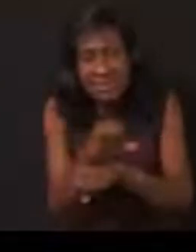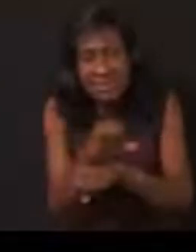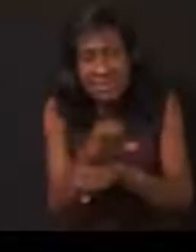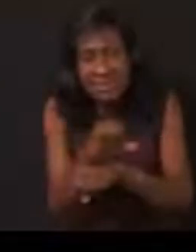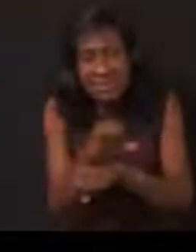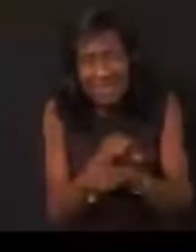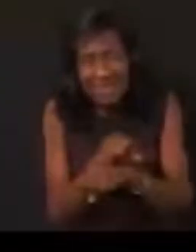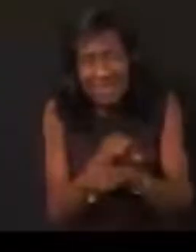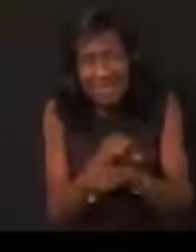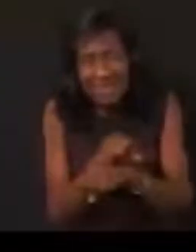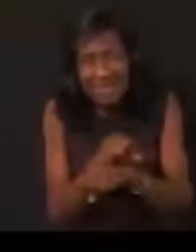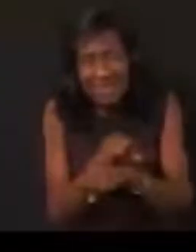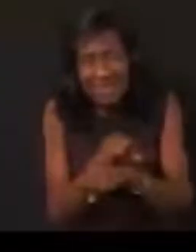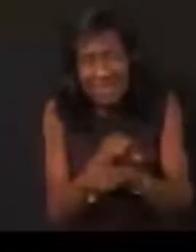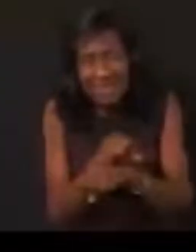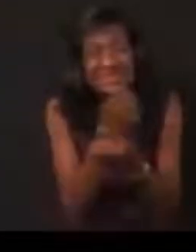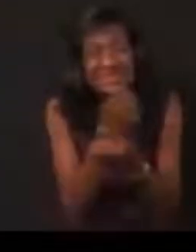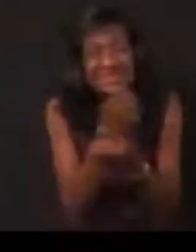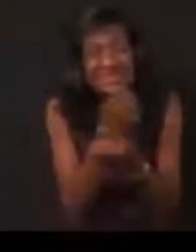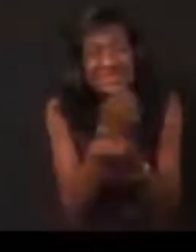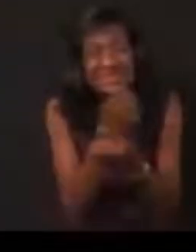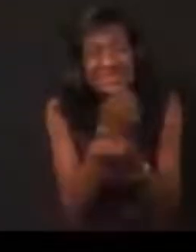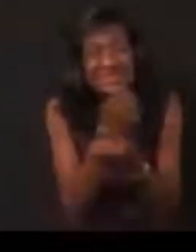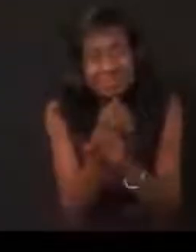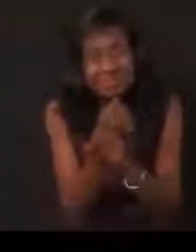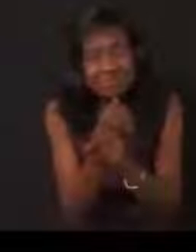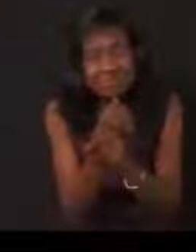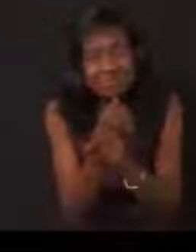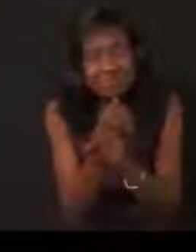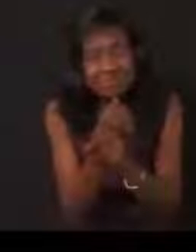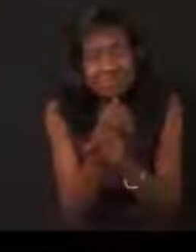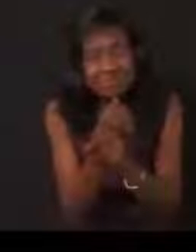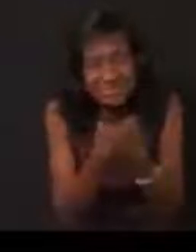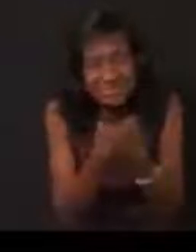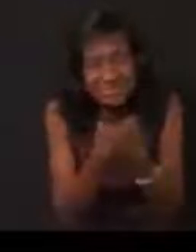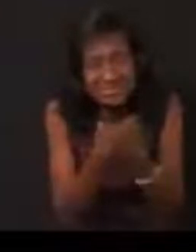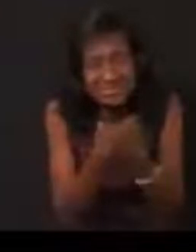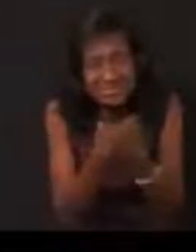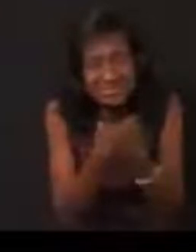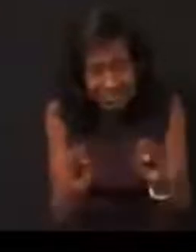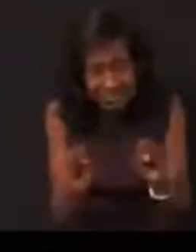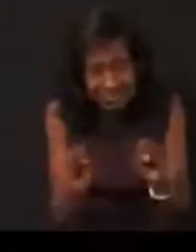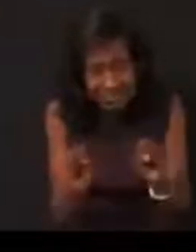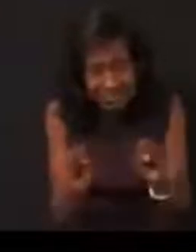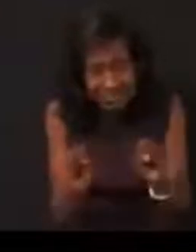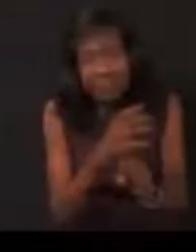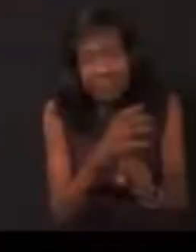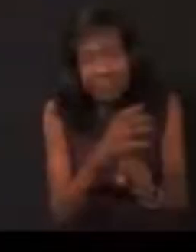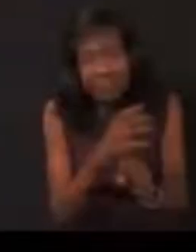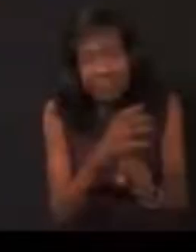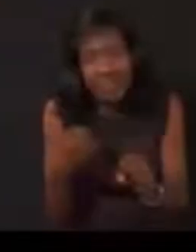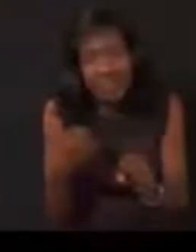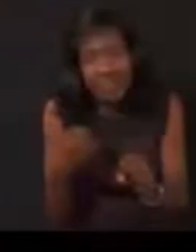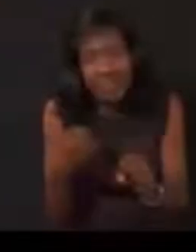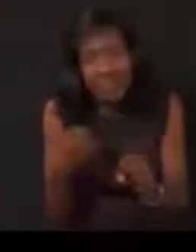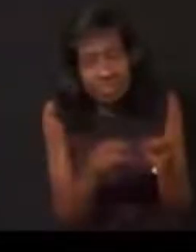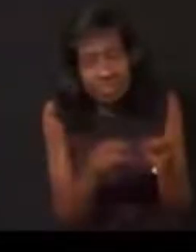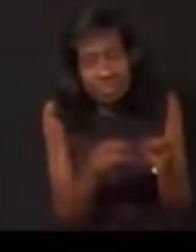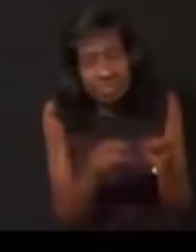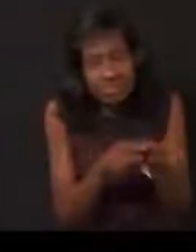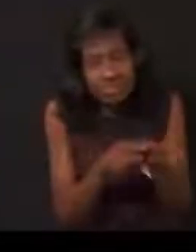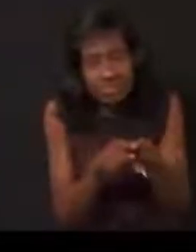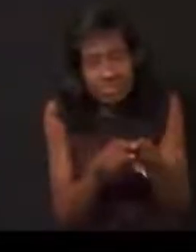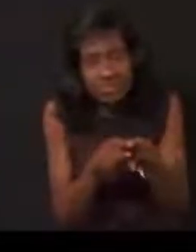and remain open in a responsible way, while limiting the strain